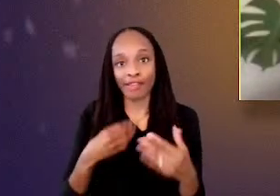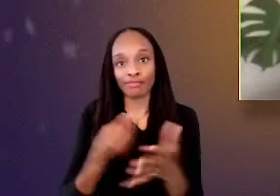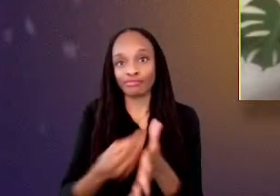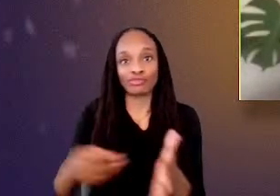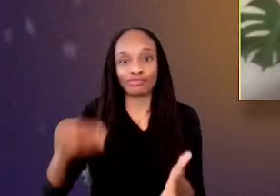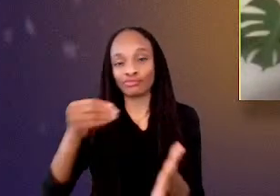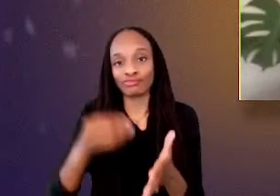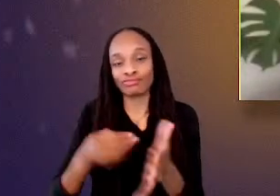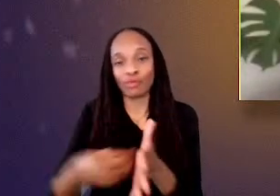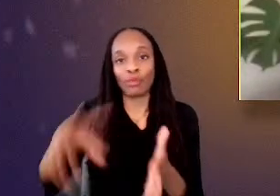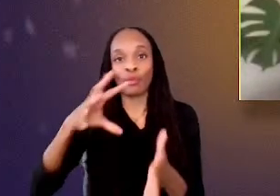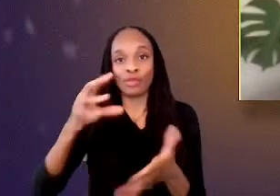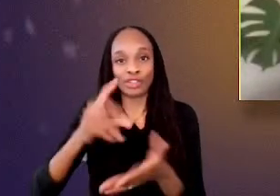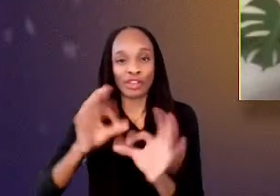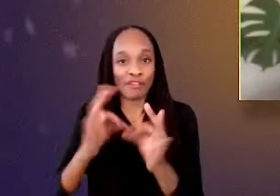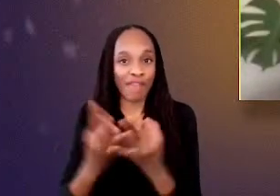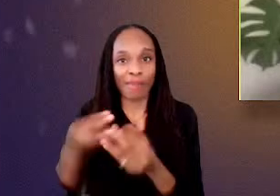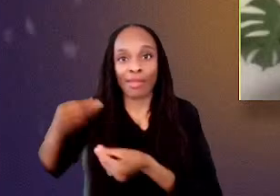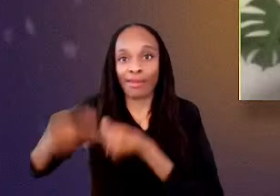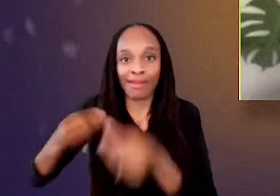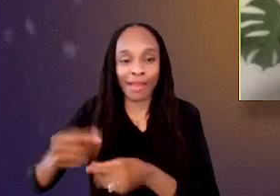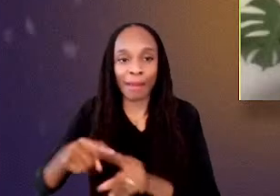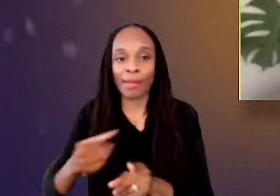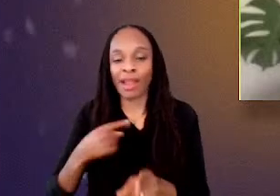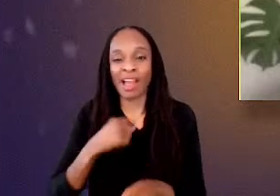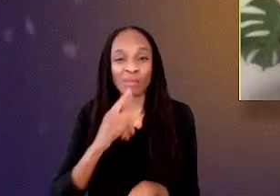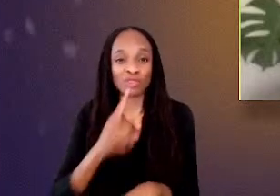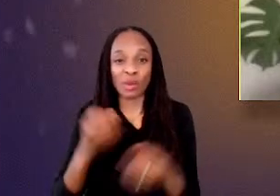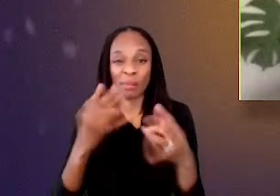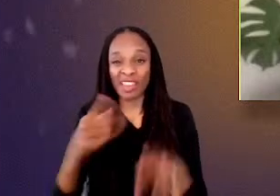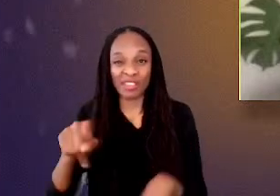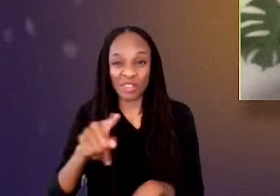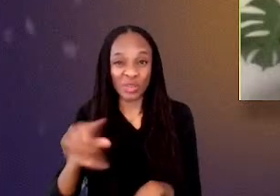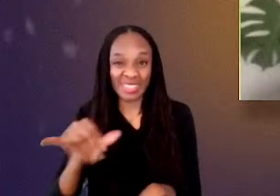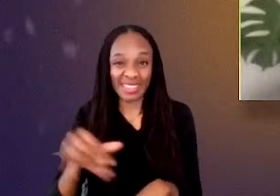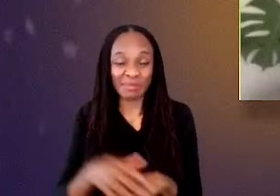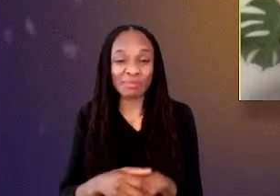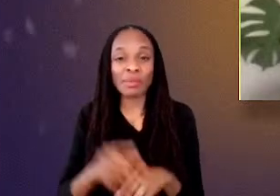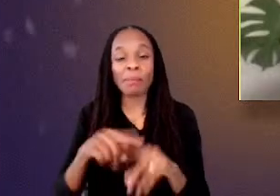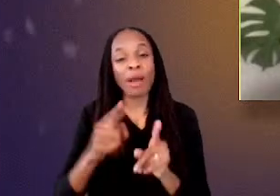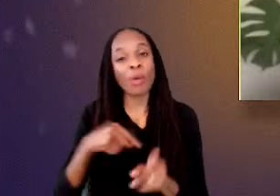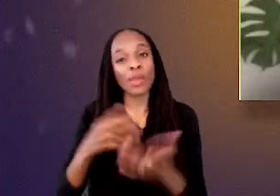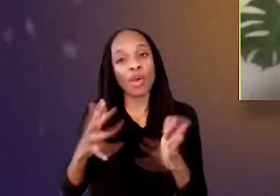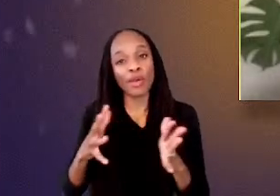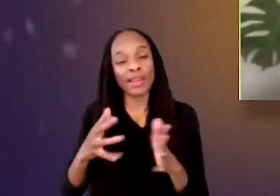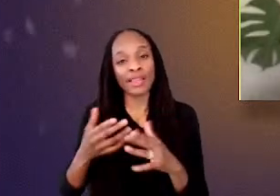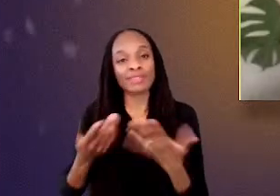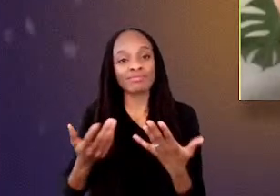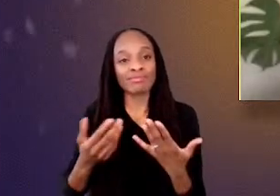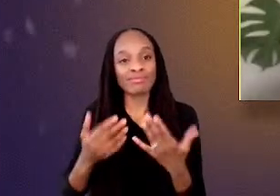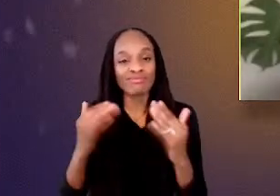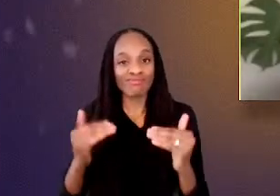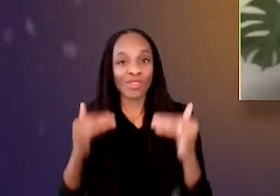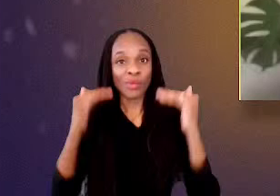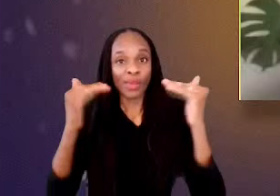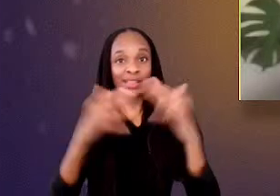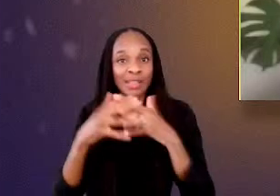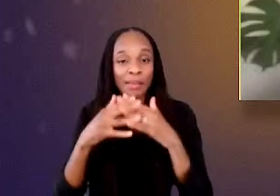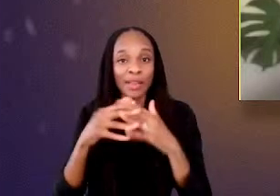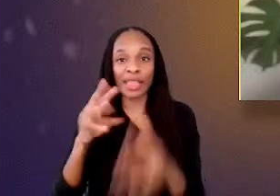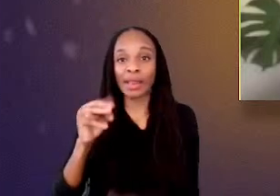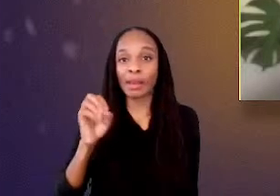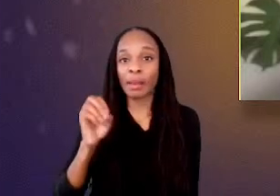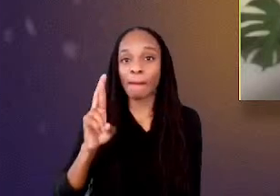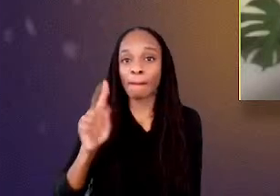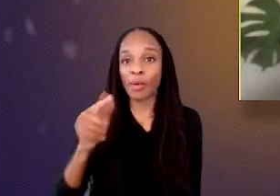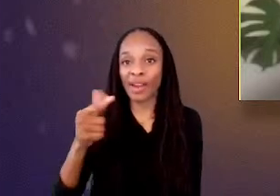that the majority of the people who are logged into the Zoom don't come from intergenerational wealth. We have already raised an American mortgage to get this film done,